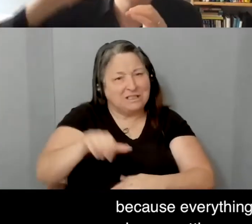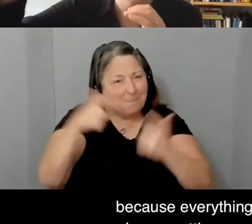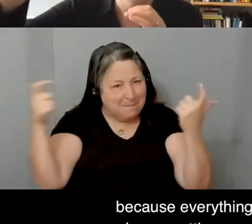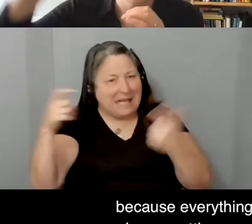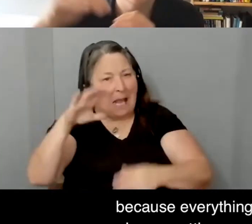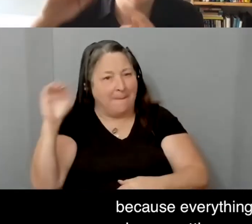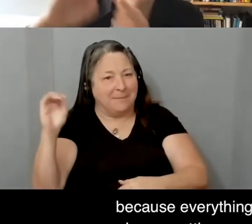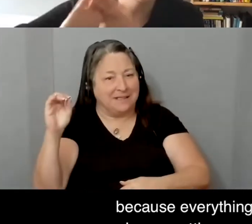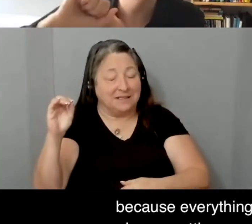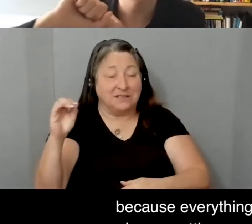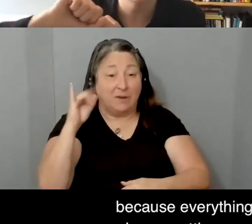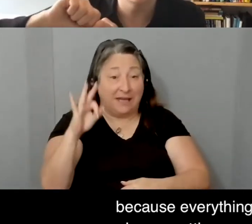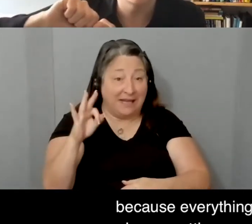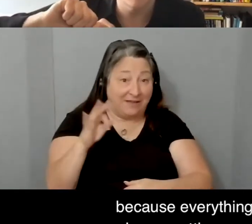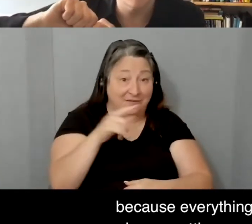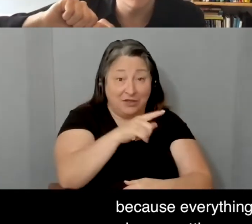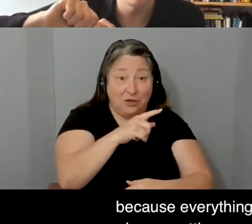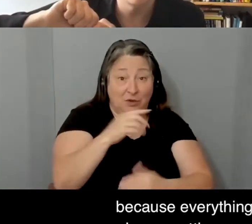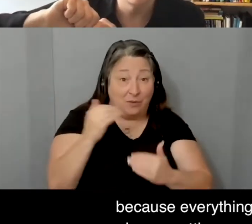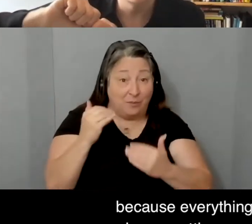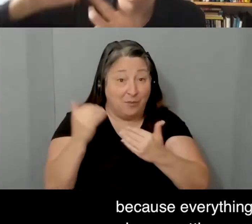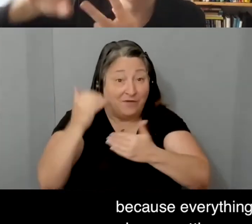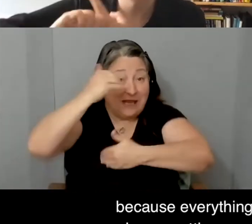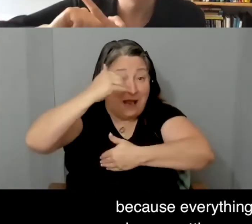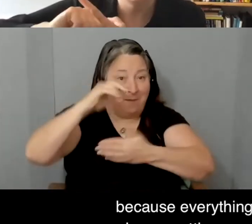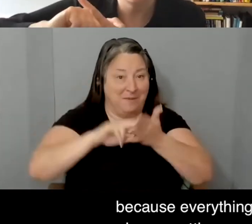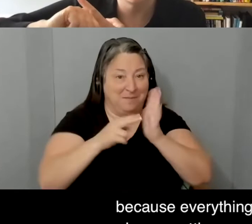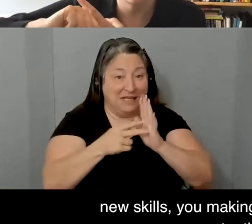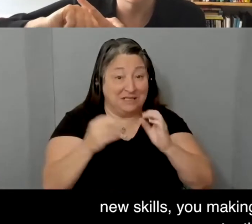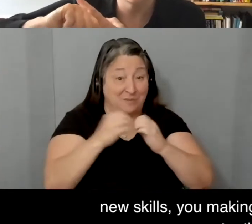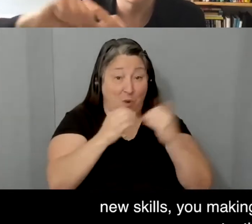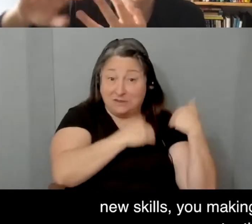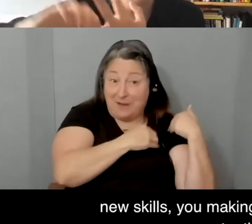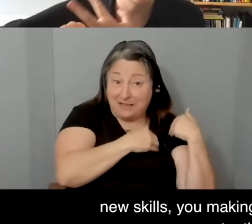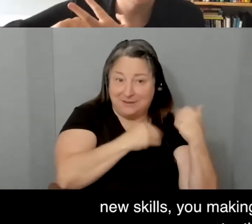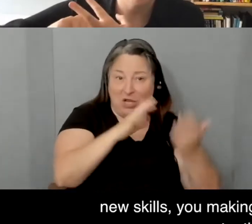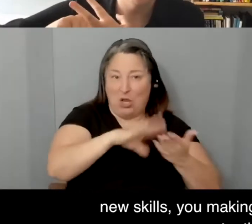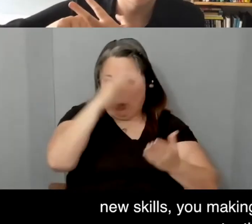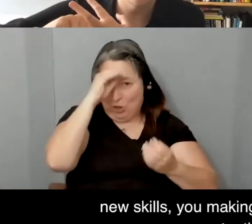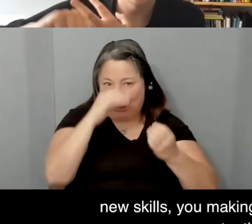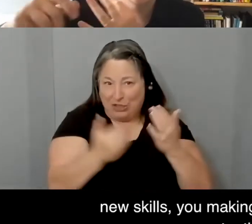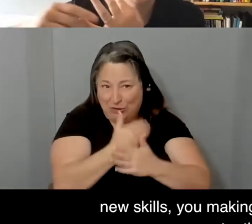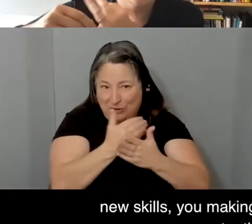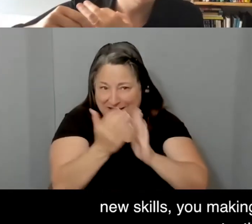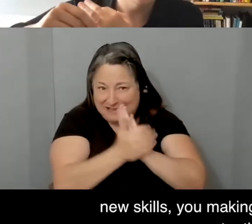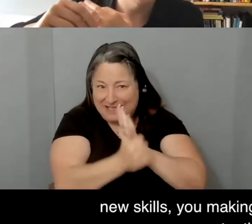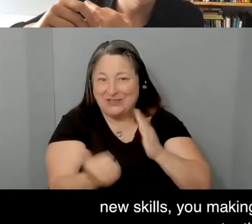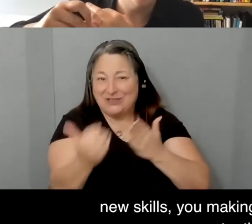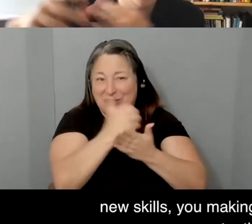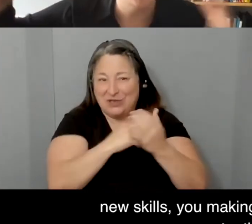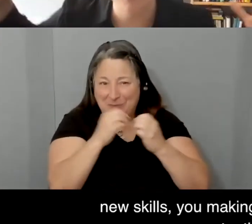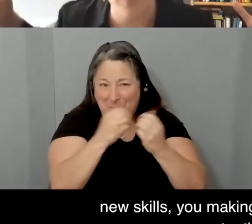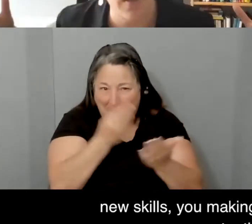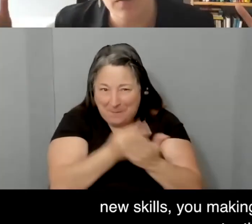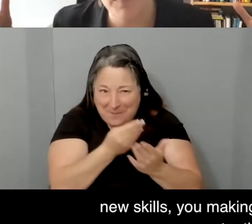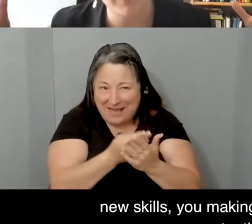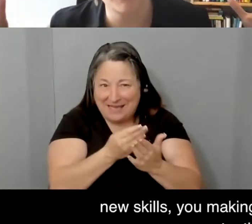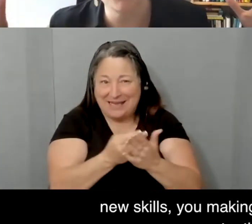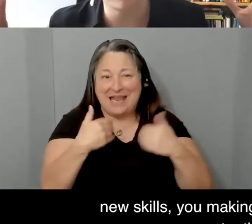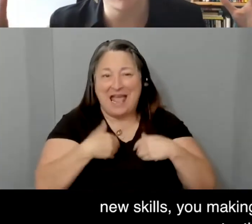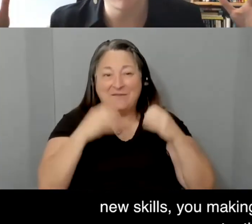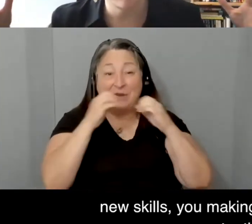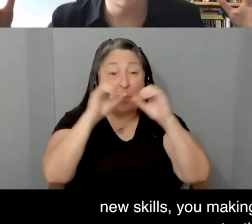So if moving up is you getting more responsibility, you learning new skills, you making more money, you having more